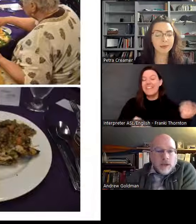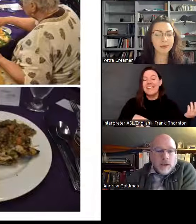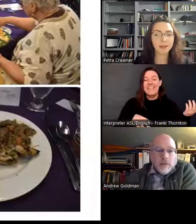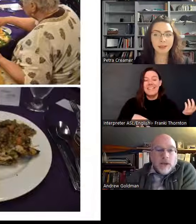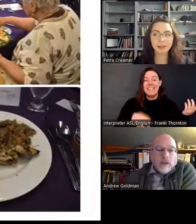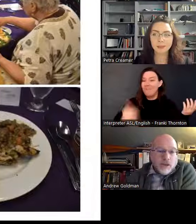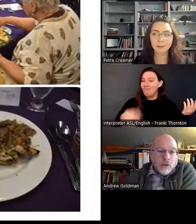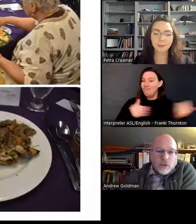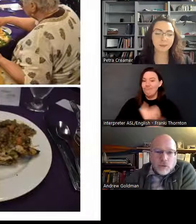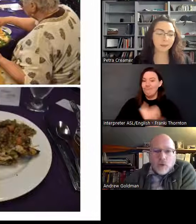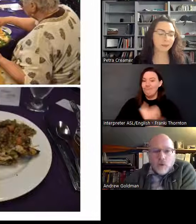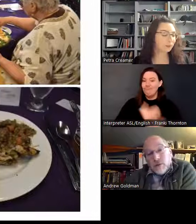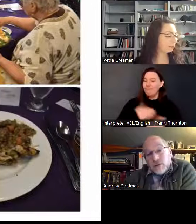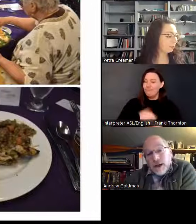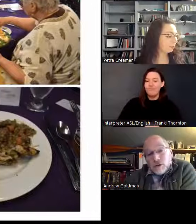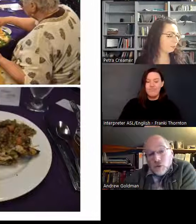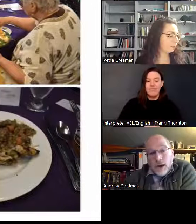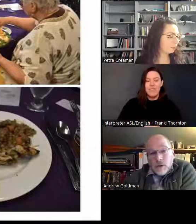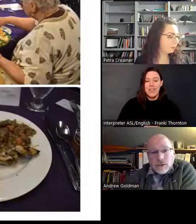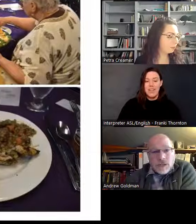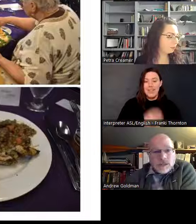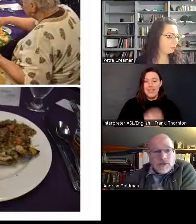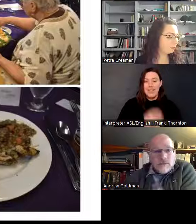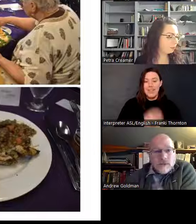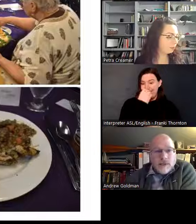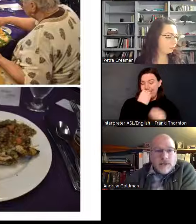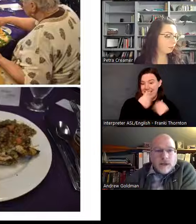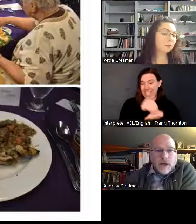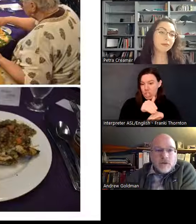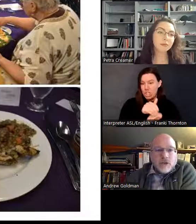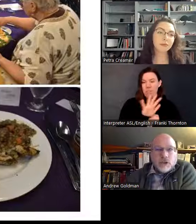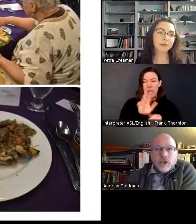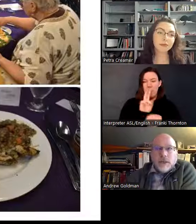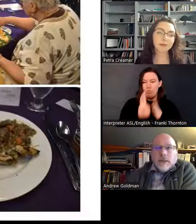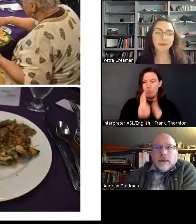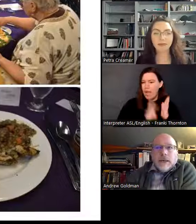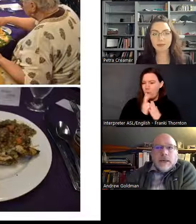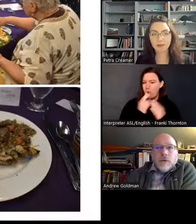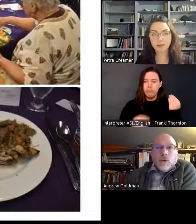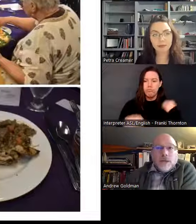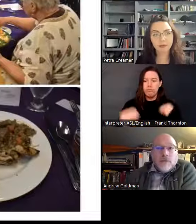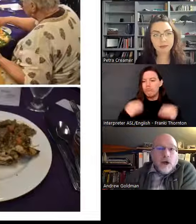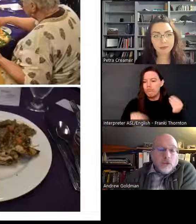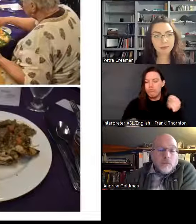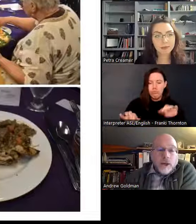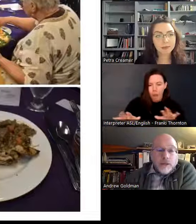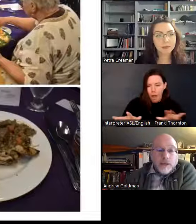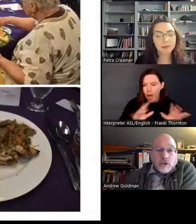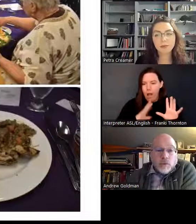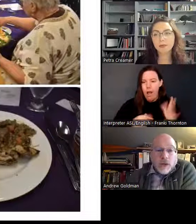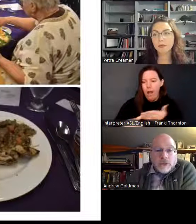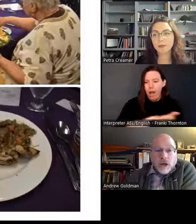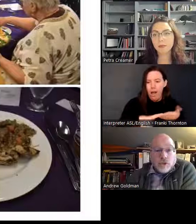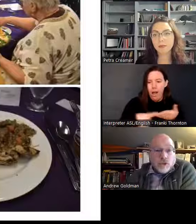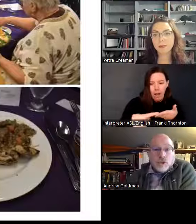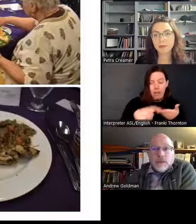evening. The dinner, which went for about 2 hours, lots of conversation, was then followed by a lecture